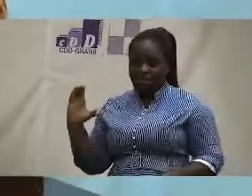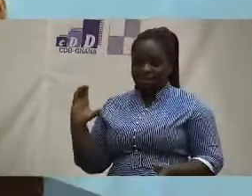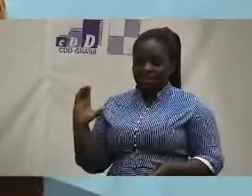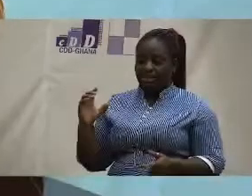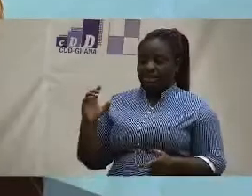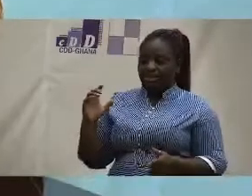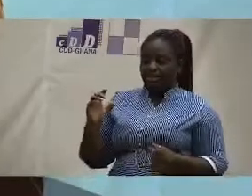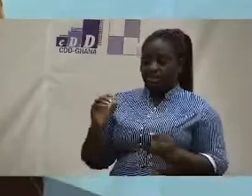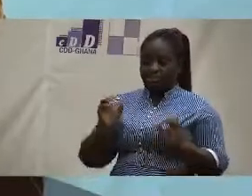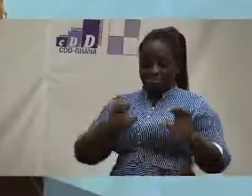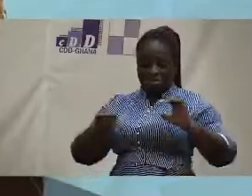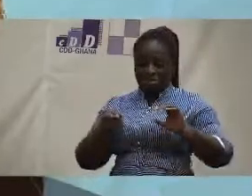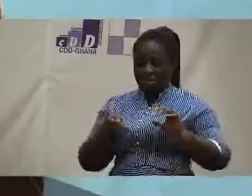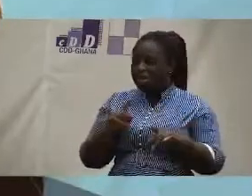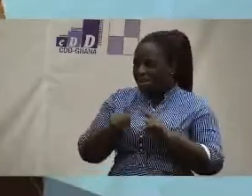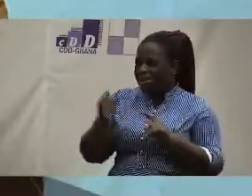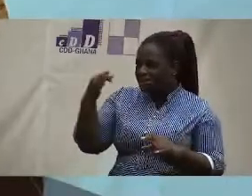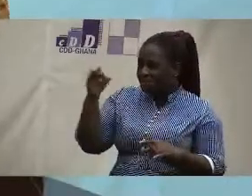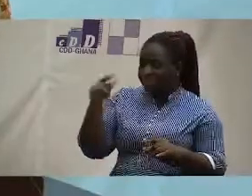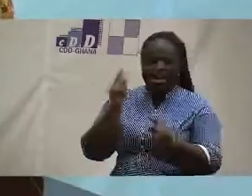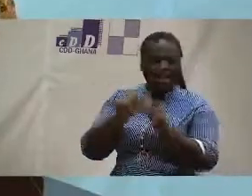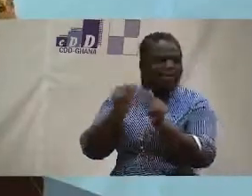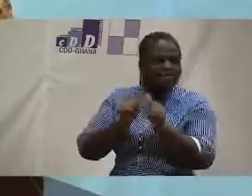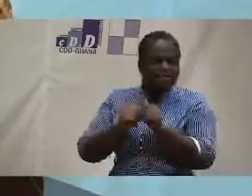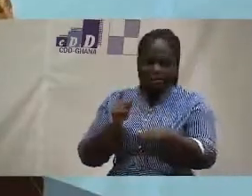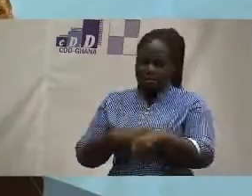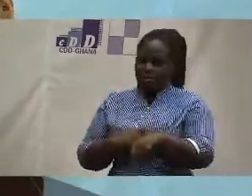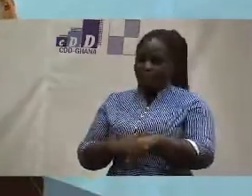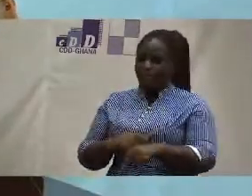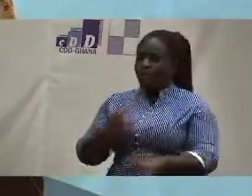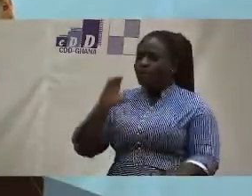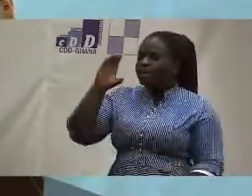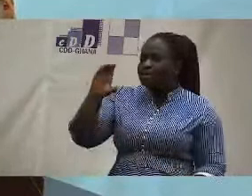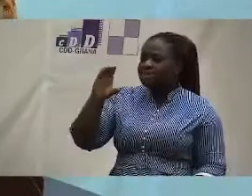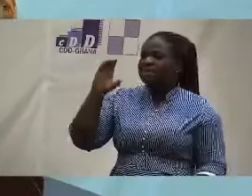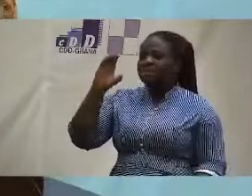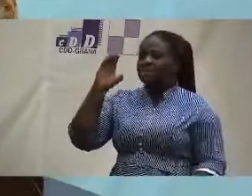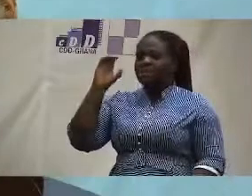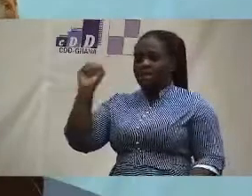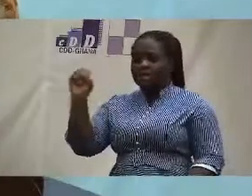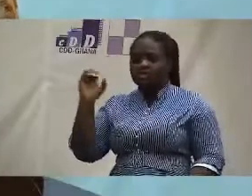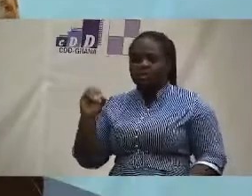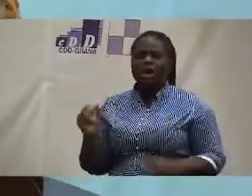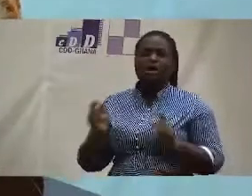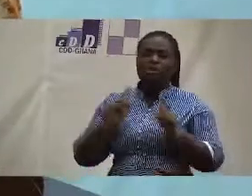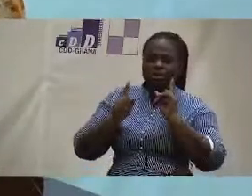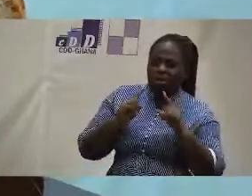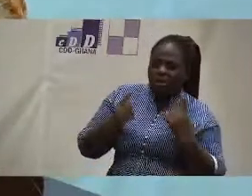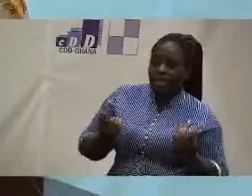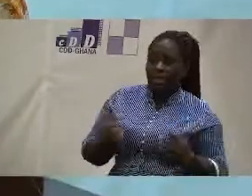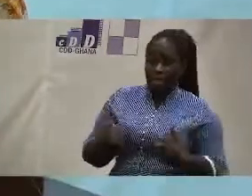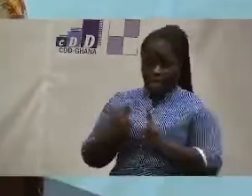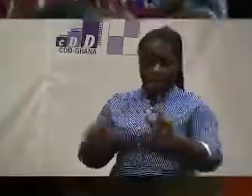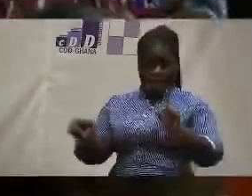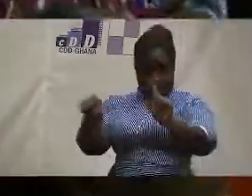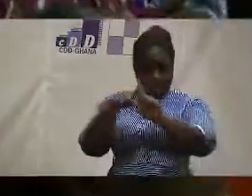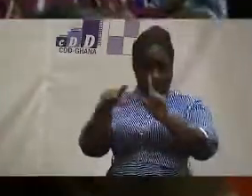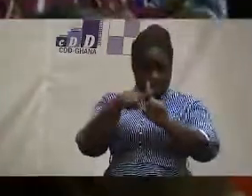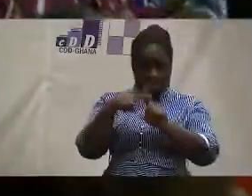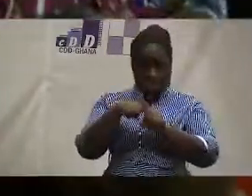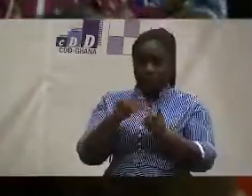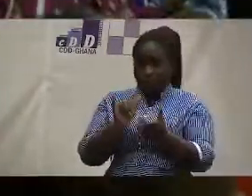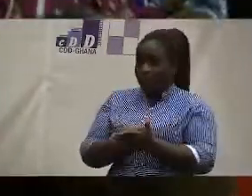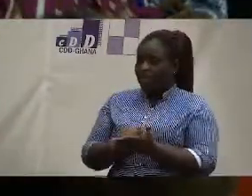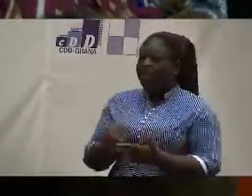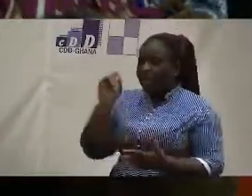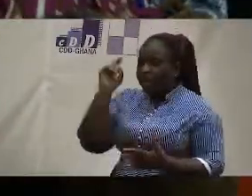Francophone West Africa, almost on a daily basis, civil society are springing up, which is actually a positive